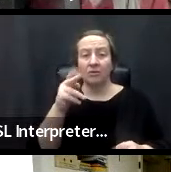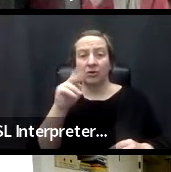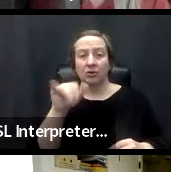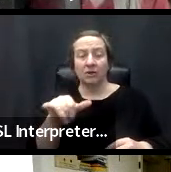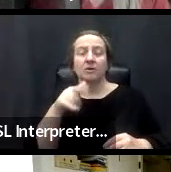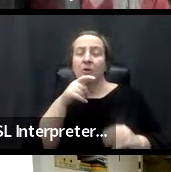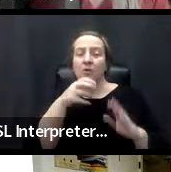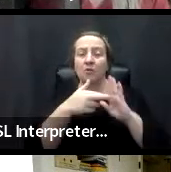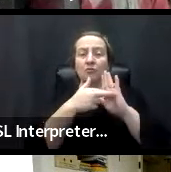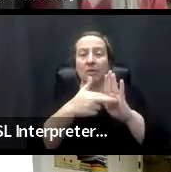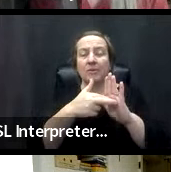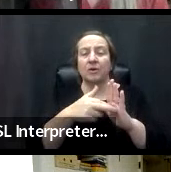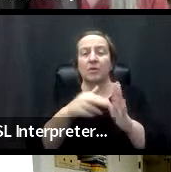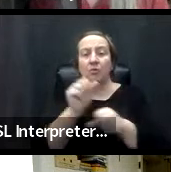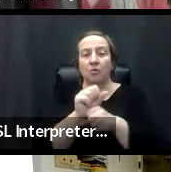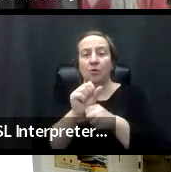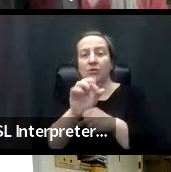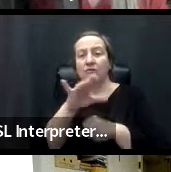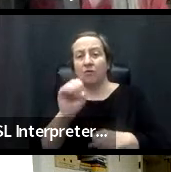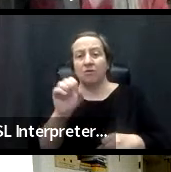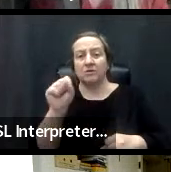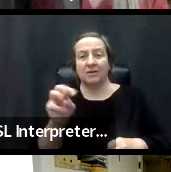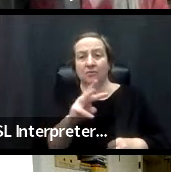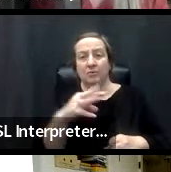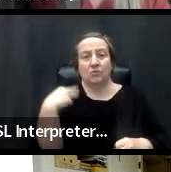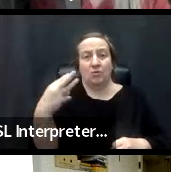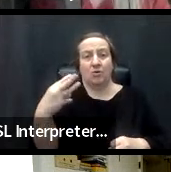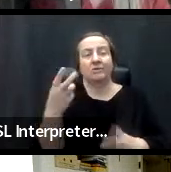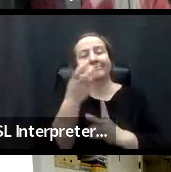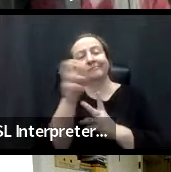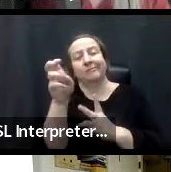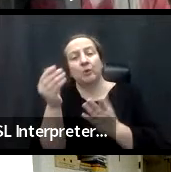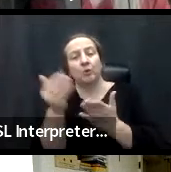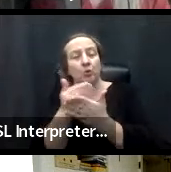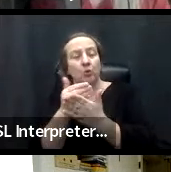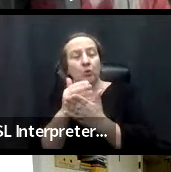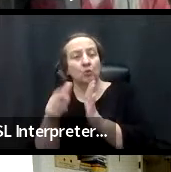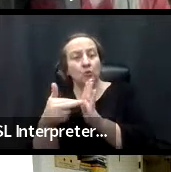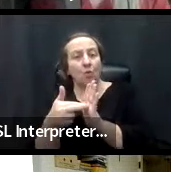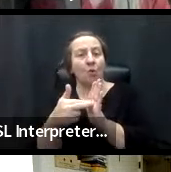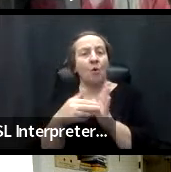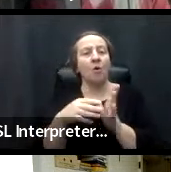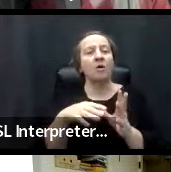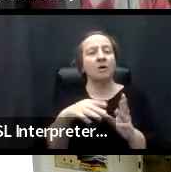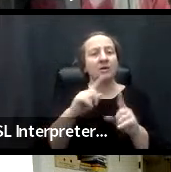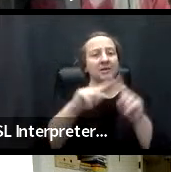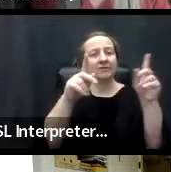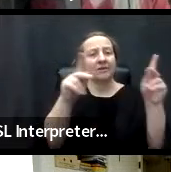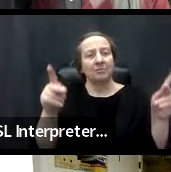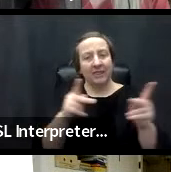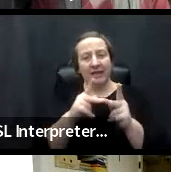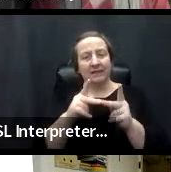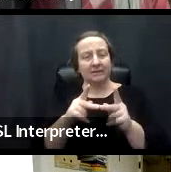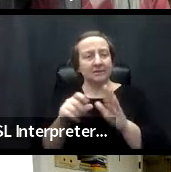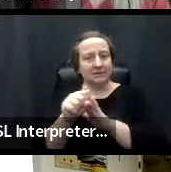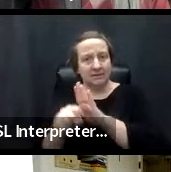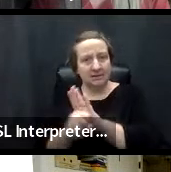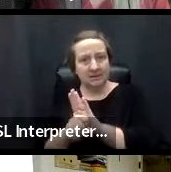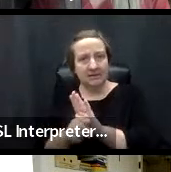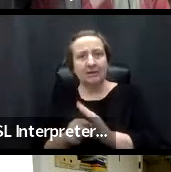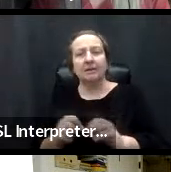Southwest Washington, has transitioned to a new role in a new part of the state. And as he was representing